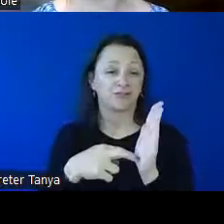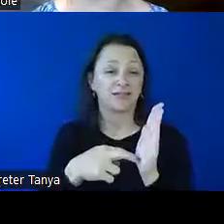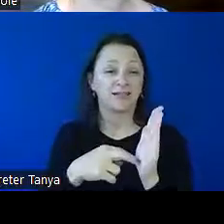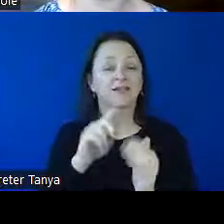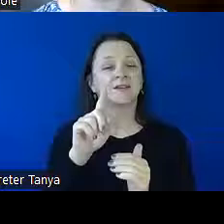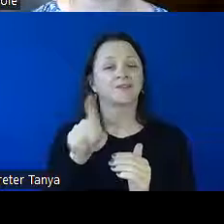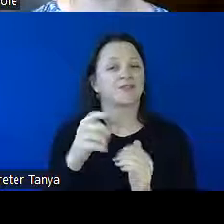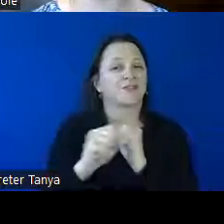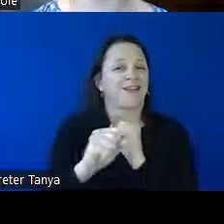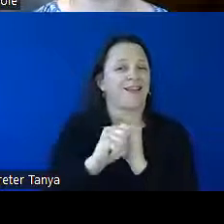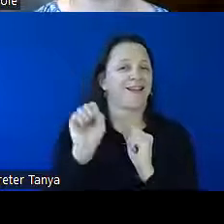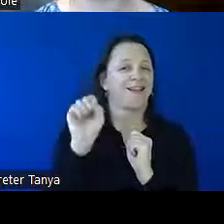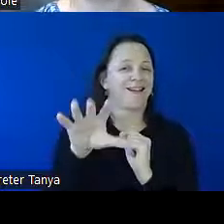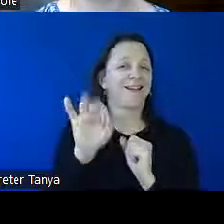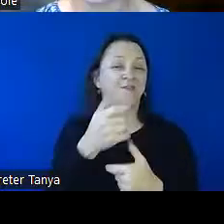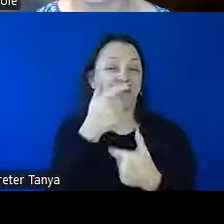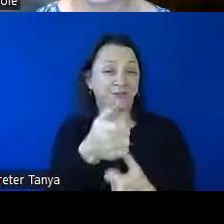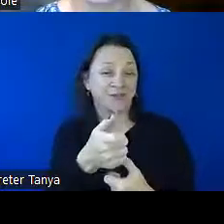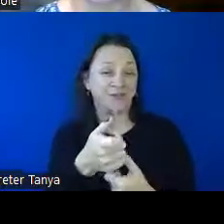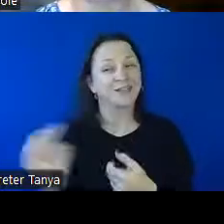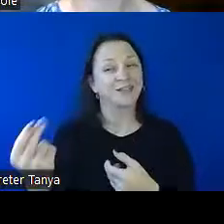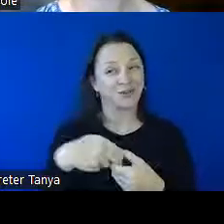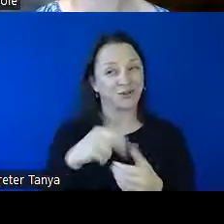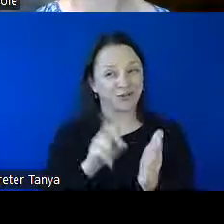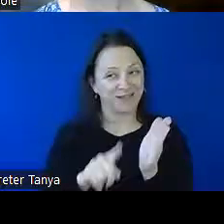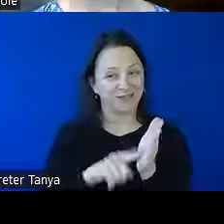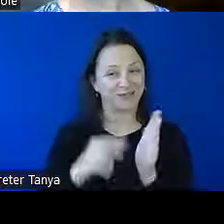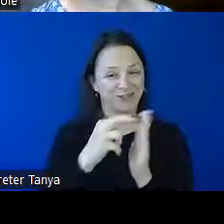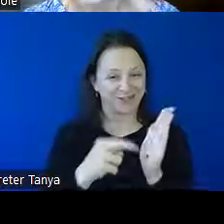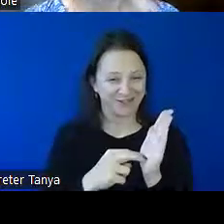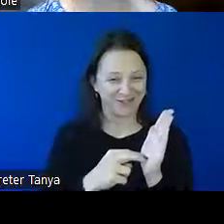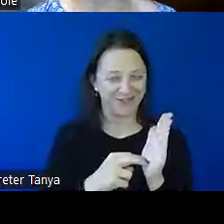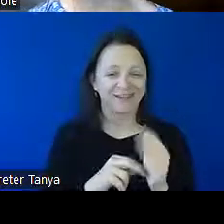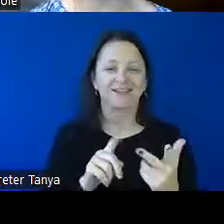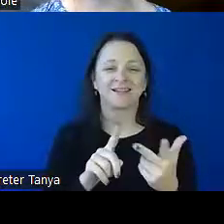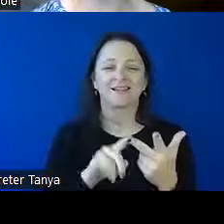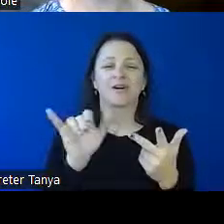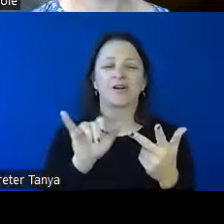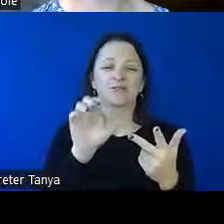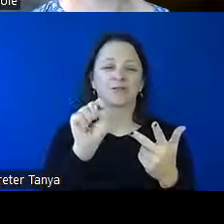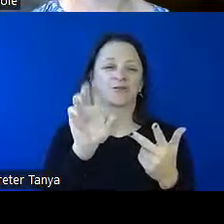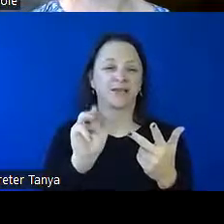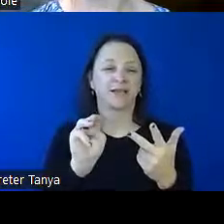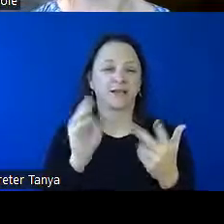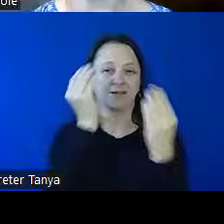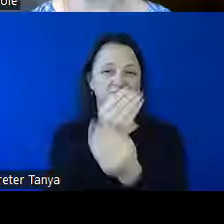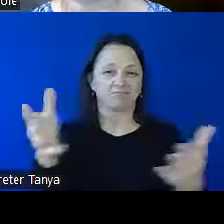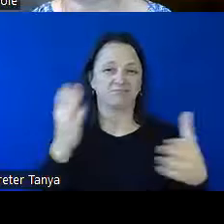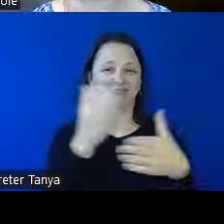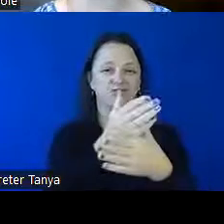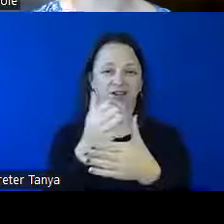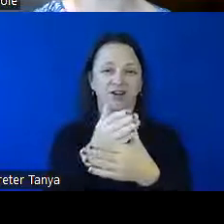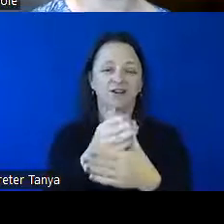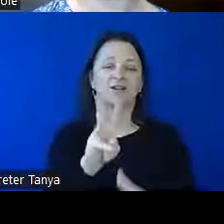little plug that if you're interested in something like this, join our research registry. We'll also share information through places like